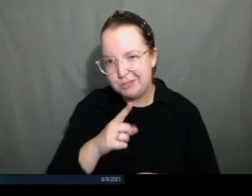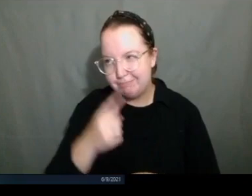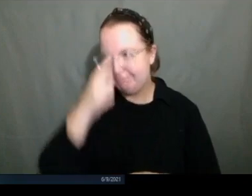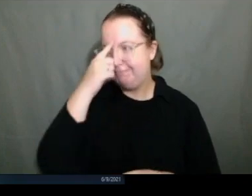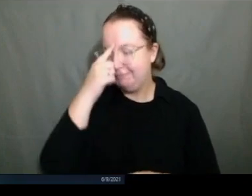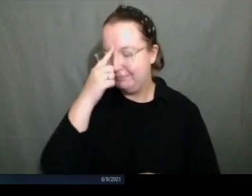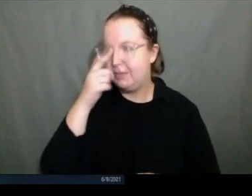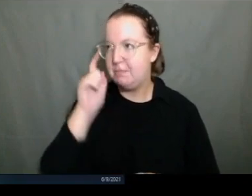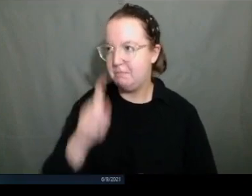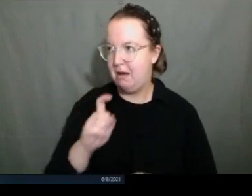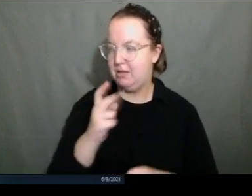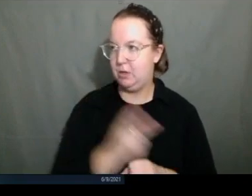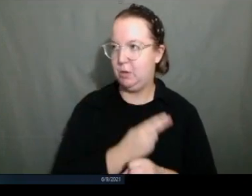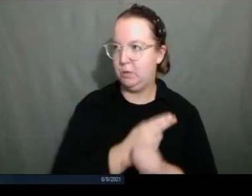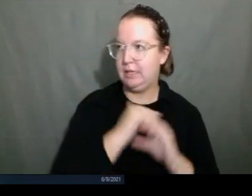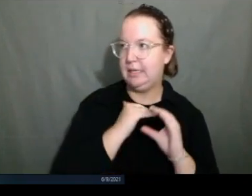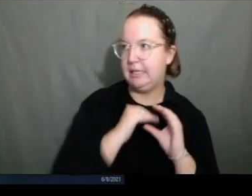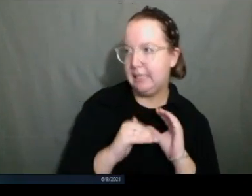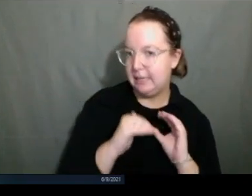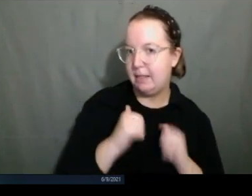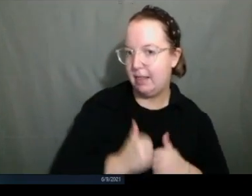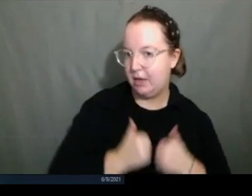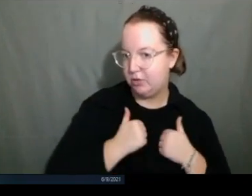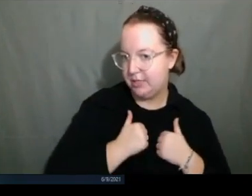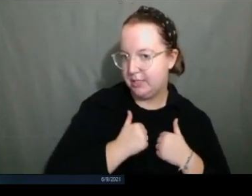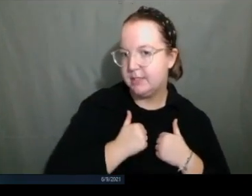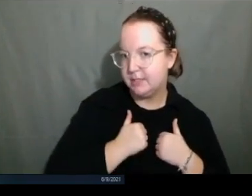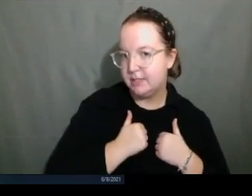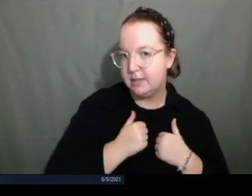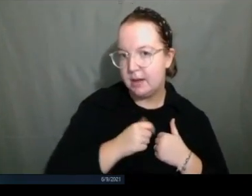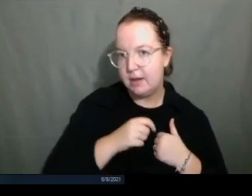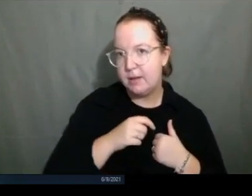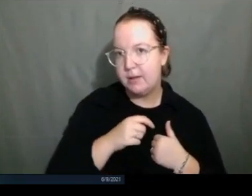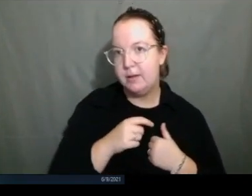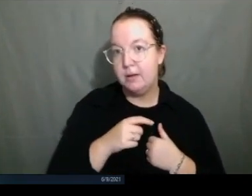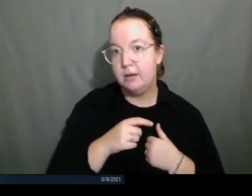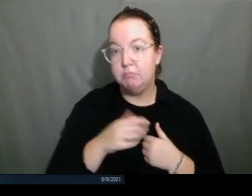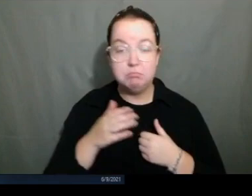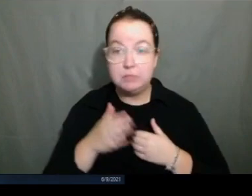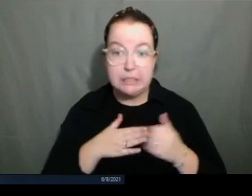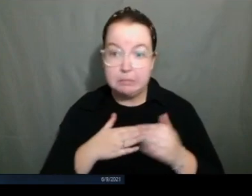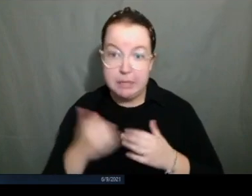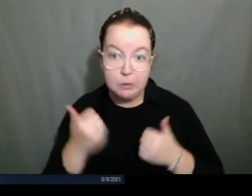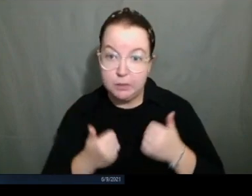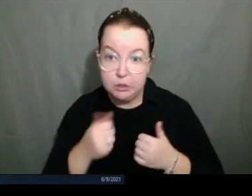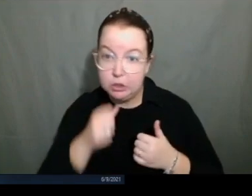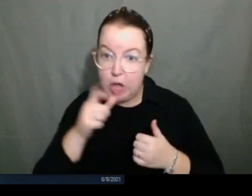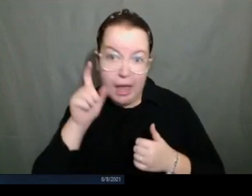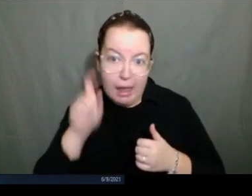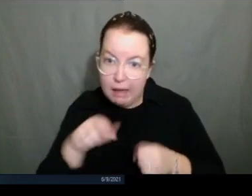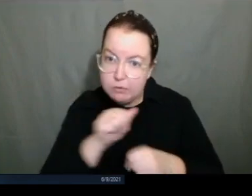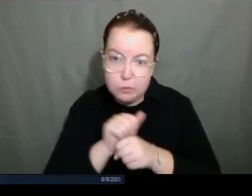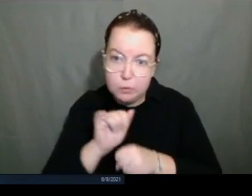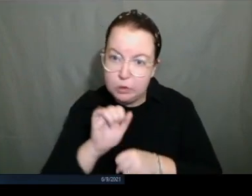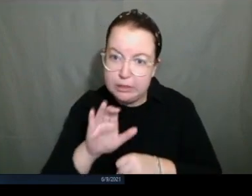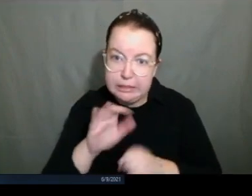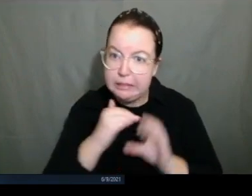your username, it does have to be in the format of an email address. It doesn't matter which email address you use.